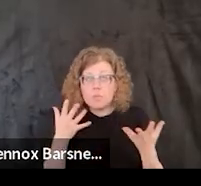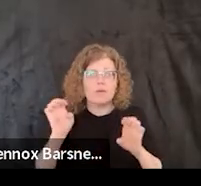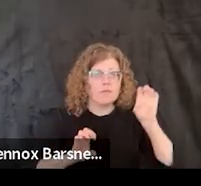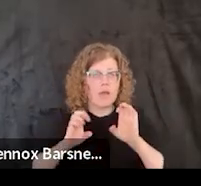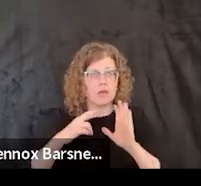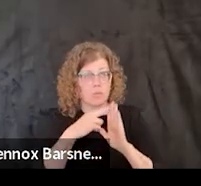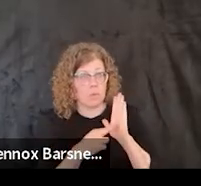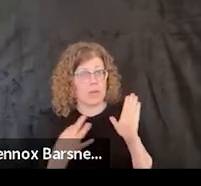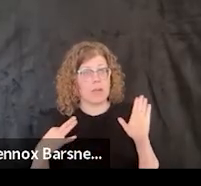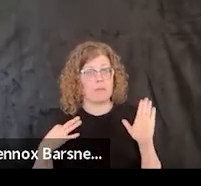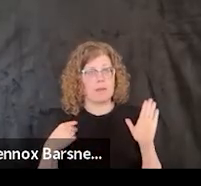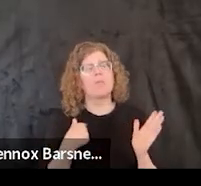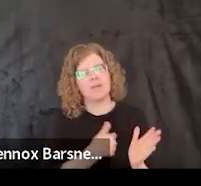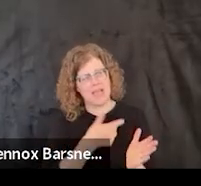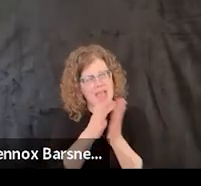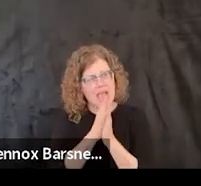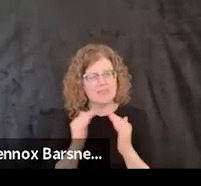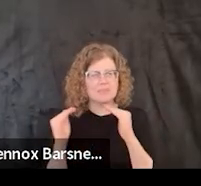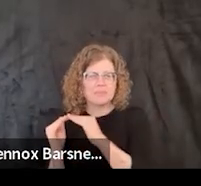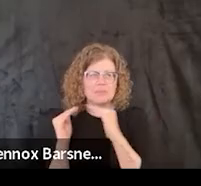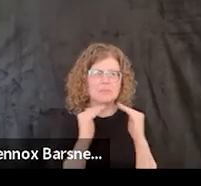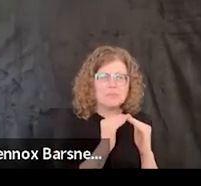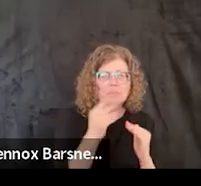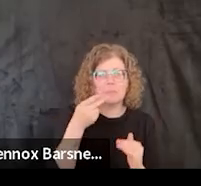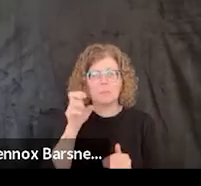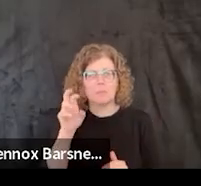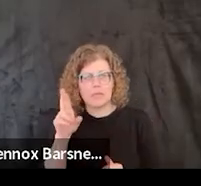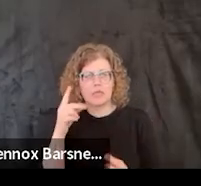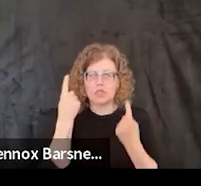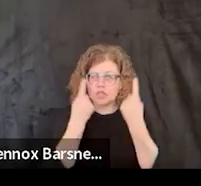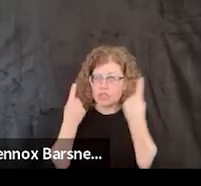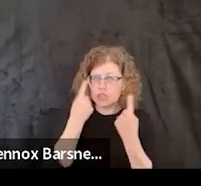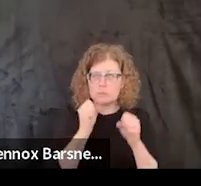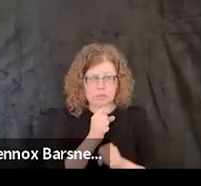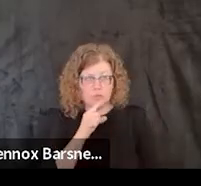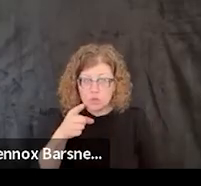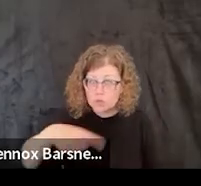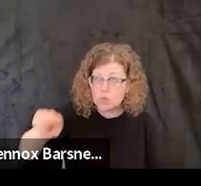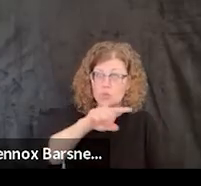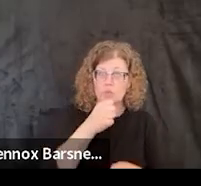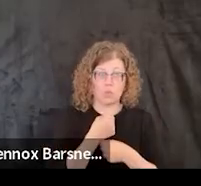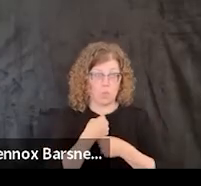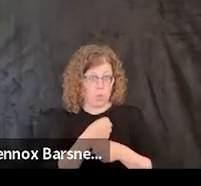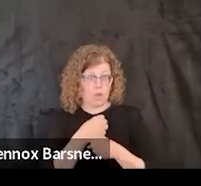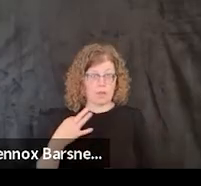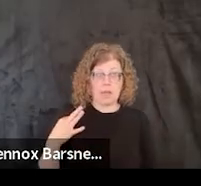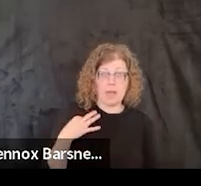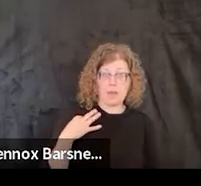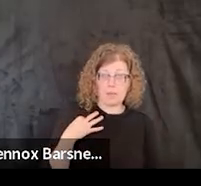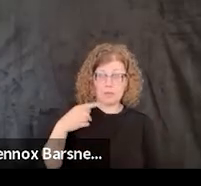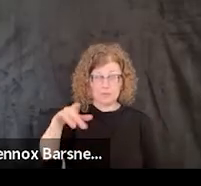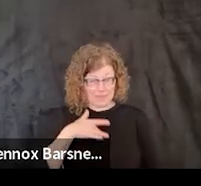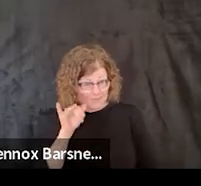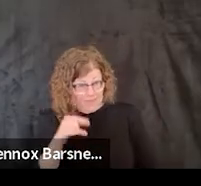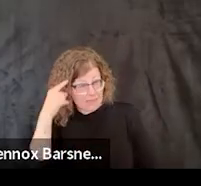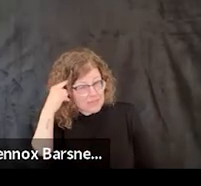to consider. Are applicants being thoughtful and considerate of the work they make, who they make it for, and